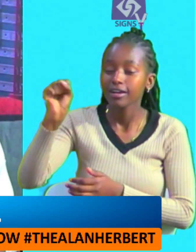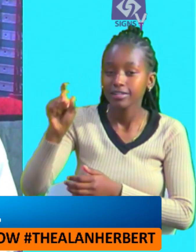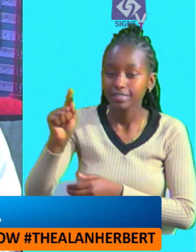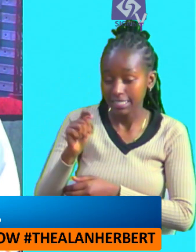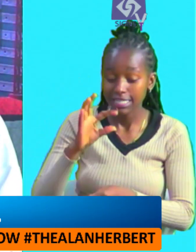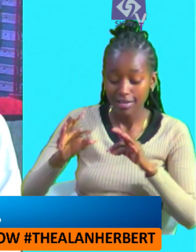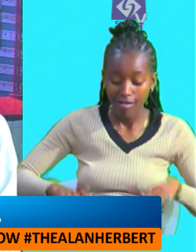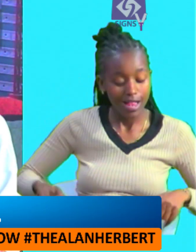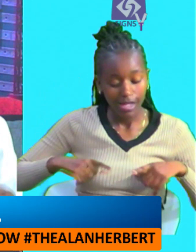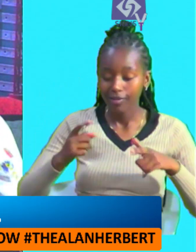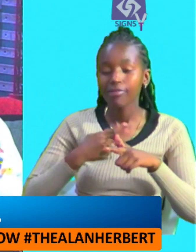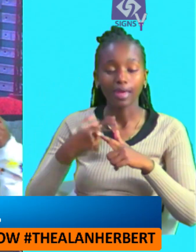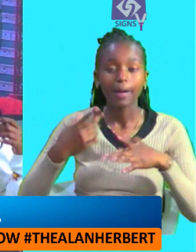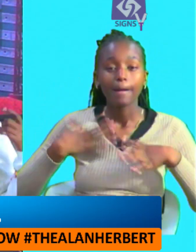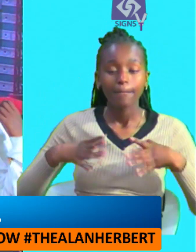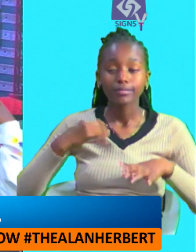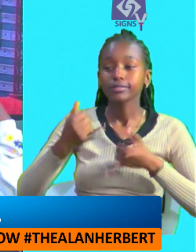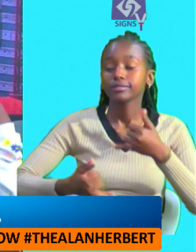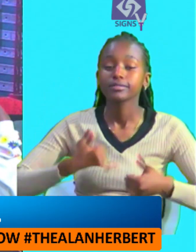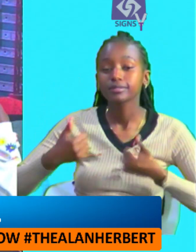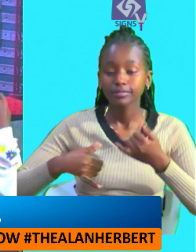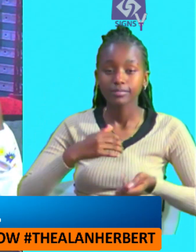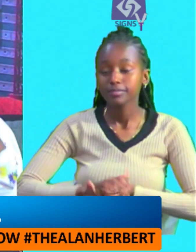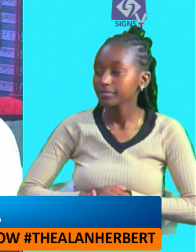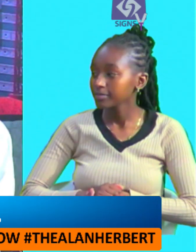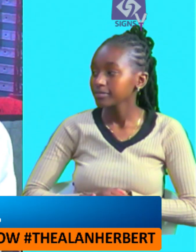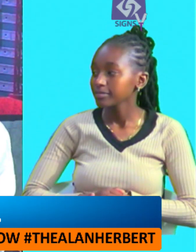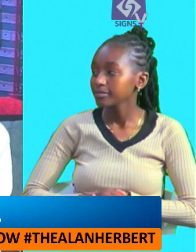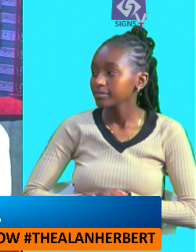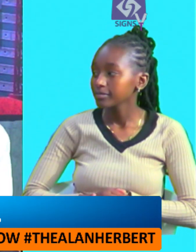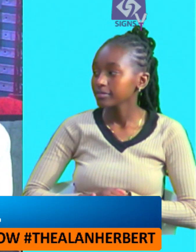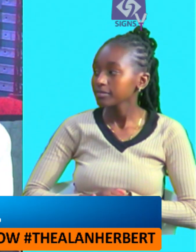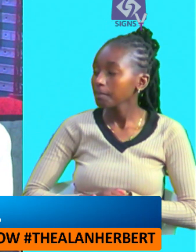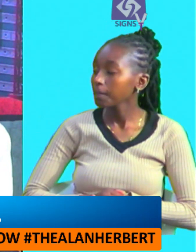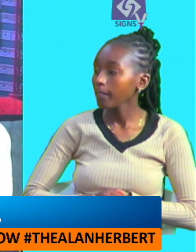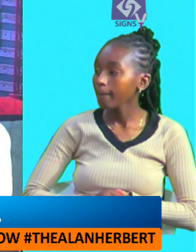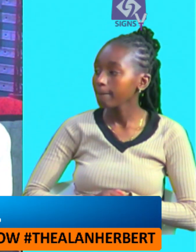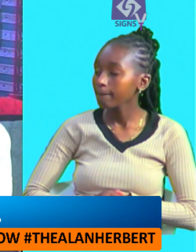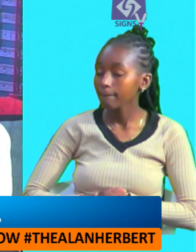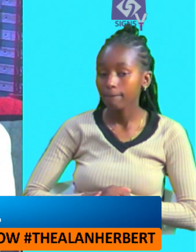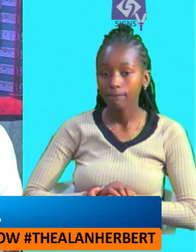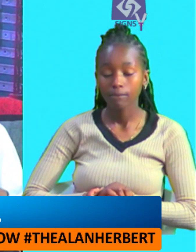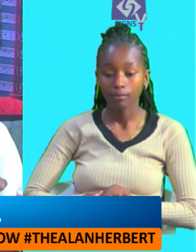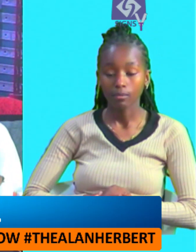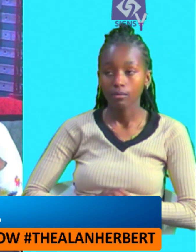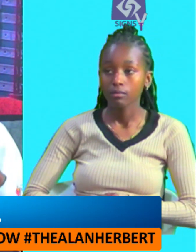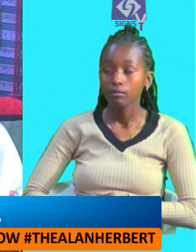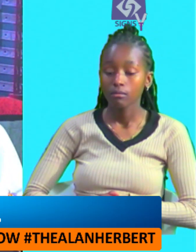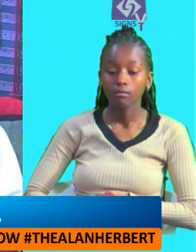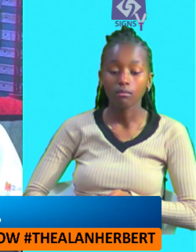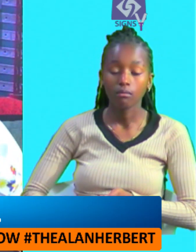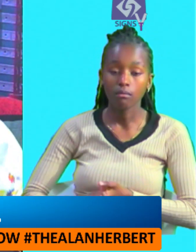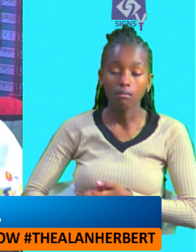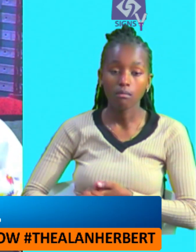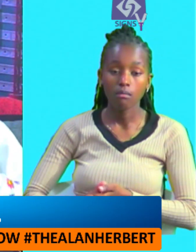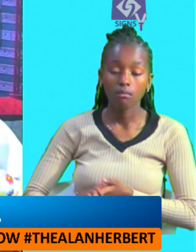that. Yeah. Yeah. Interesting. I've given away a whole book about Herbert, which is